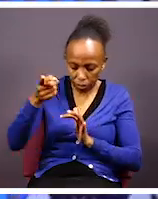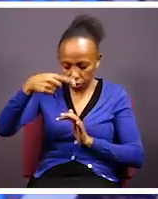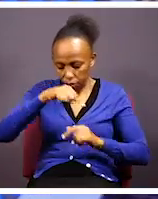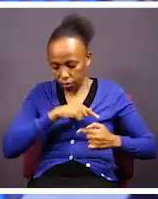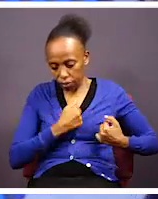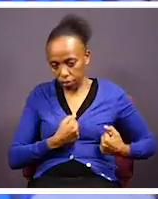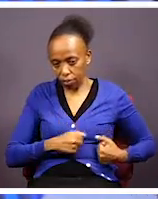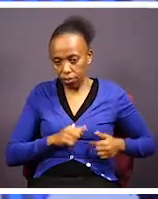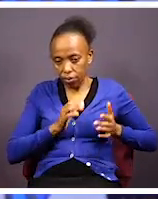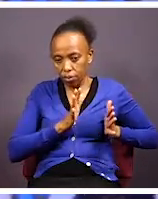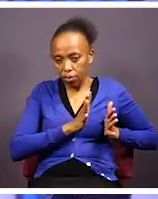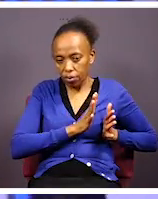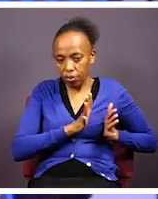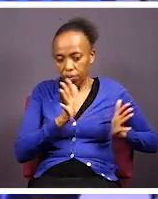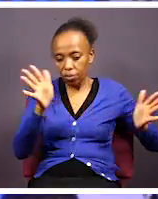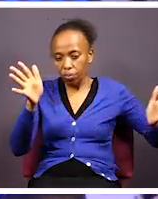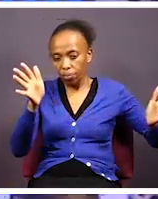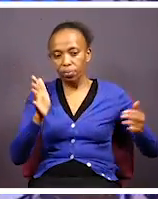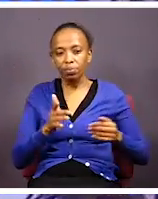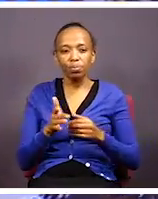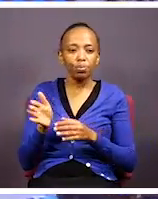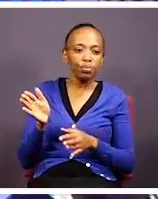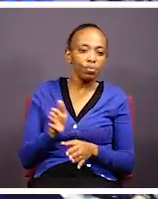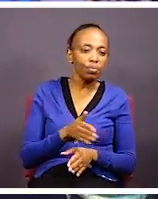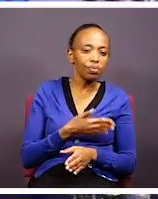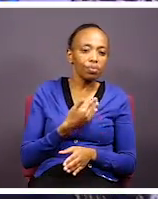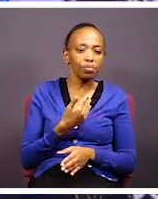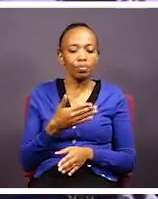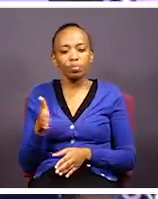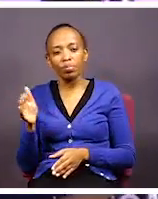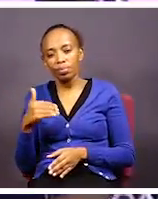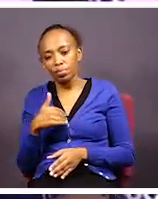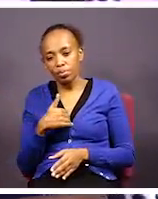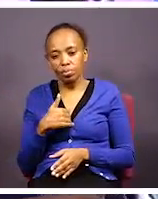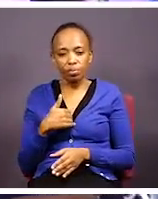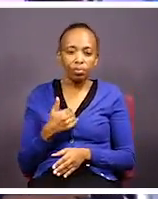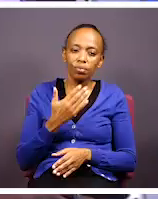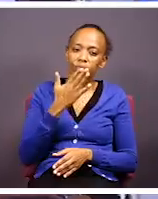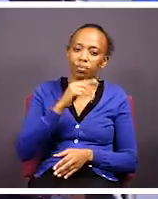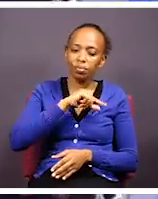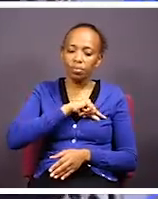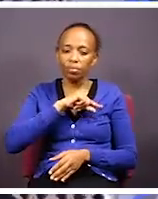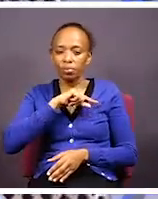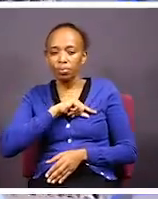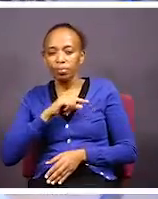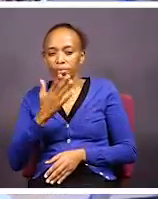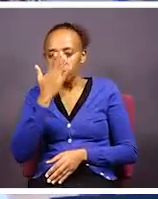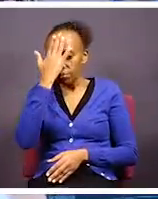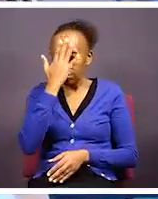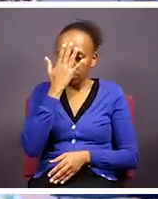jesus our hearts are open wide no guilt